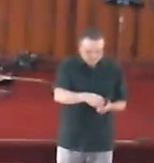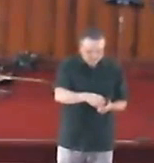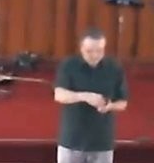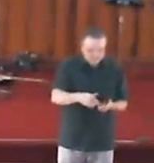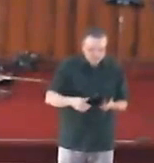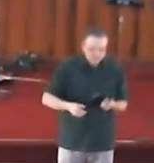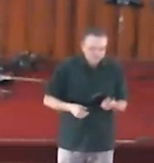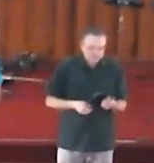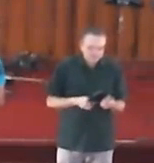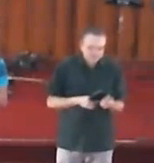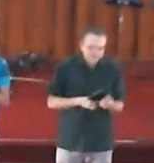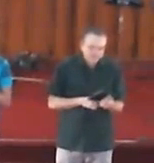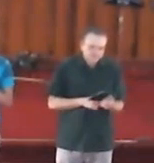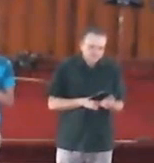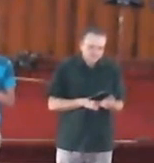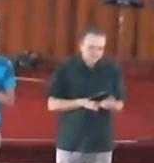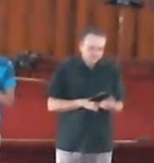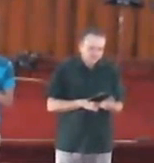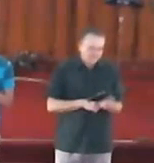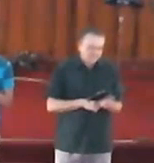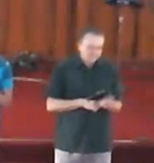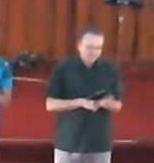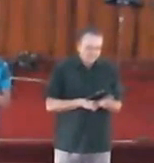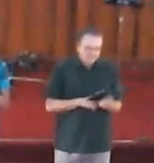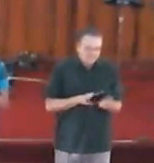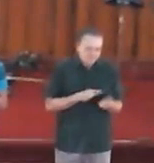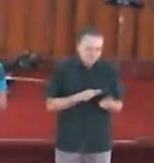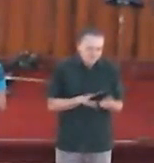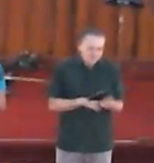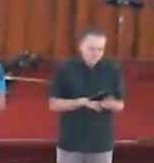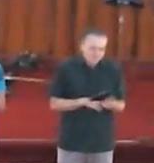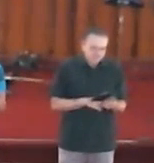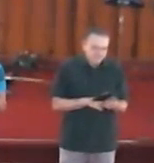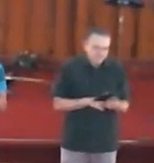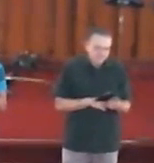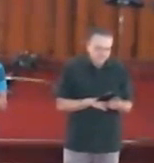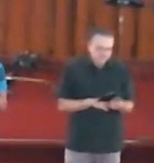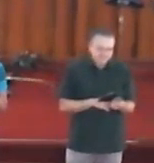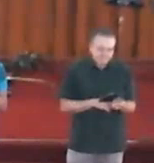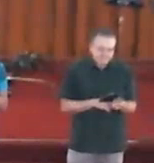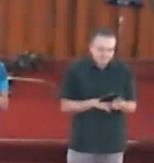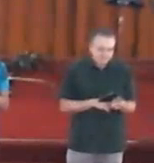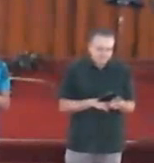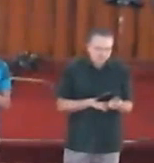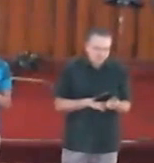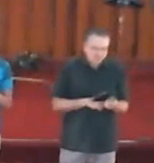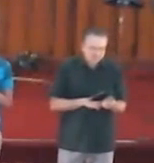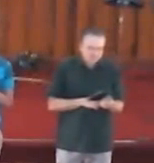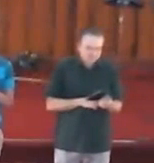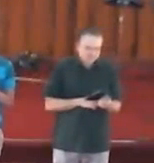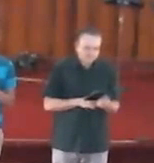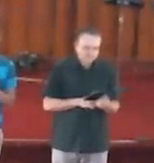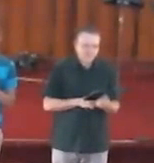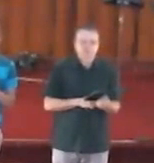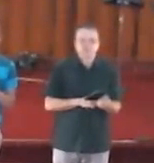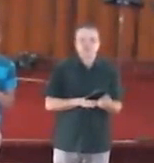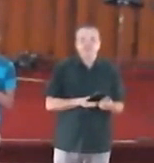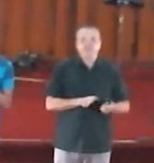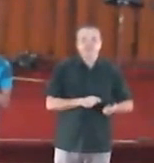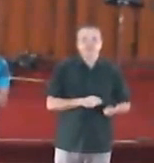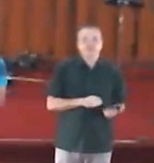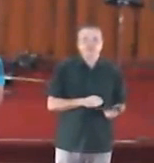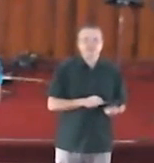them. Y todos fueron llenos del Espíritu Santo y comenzaron a hablar en diferentes lenguas según el Espíritu les